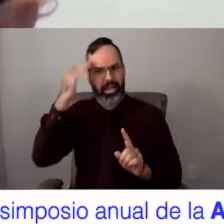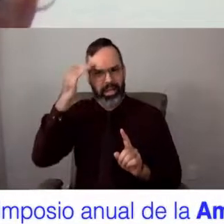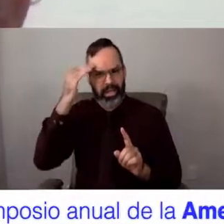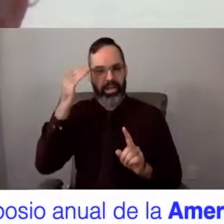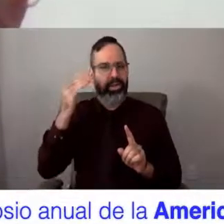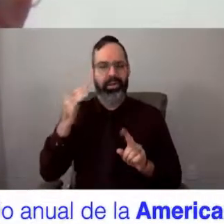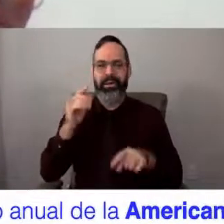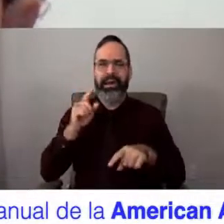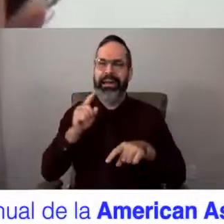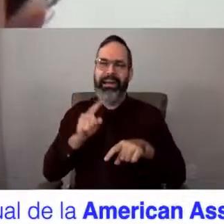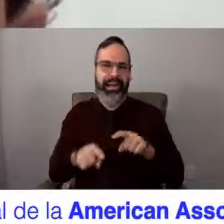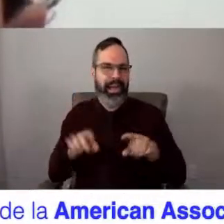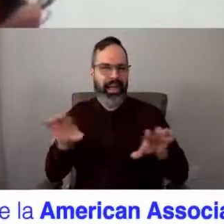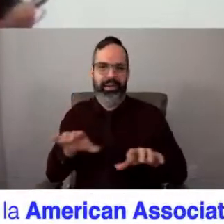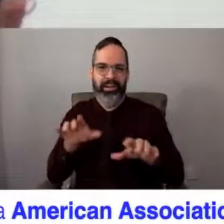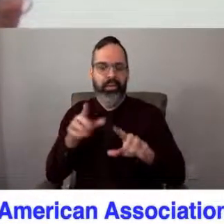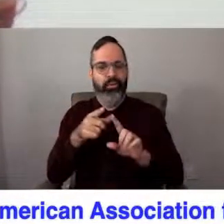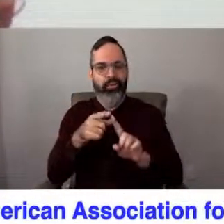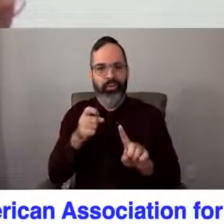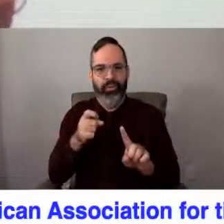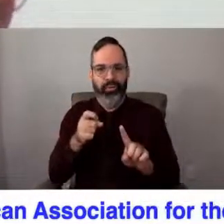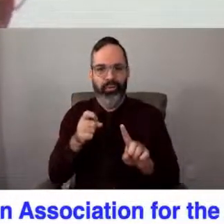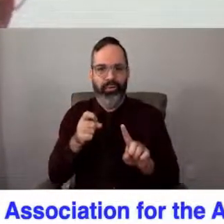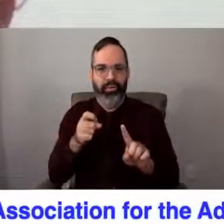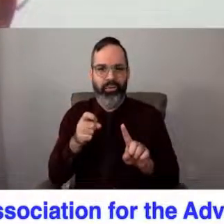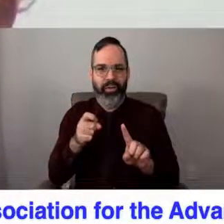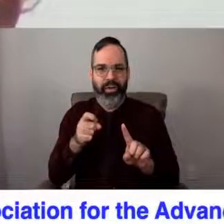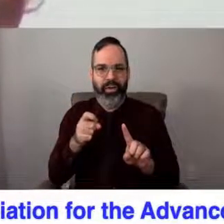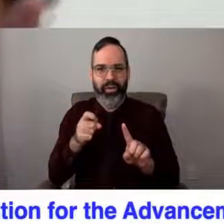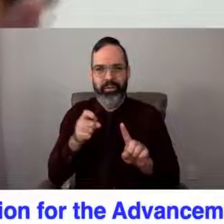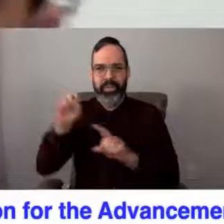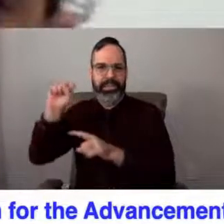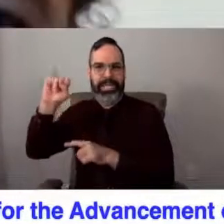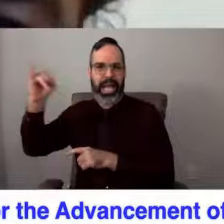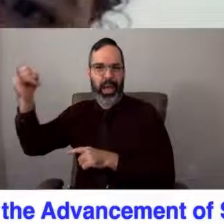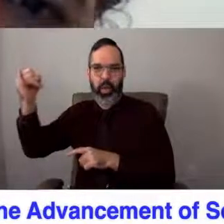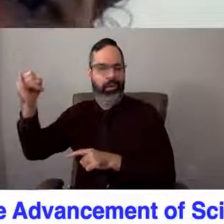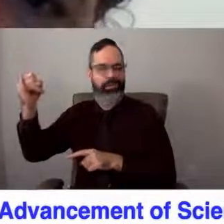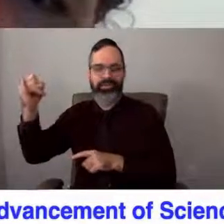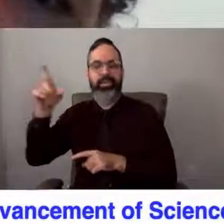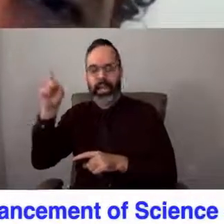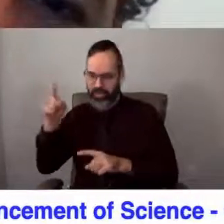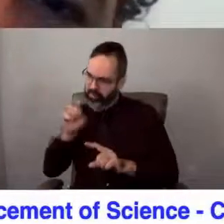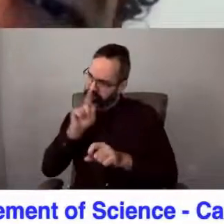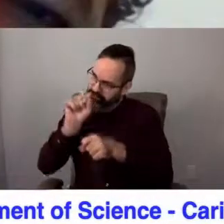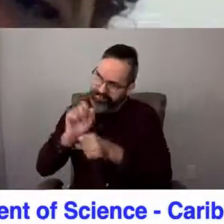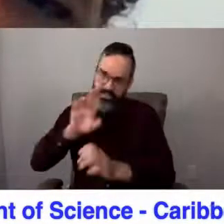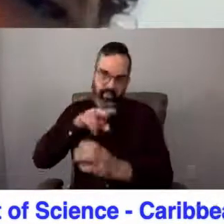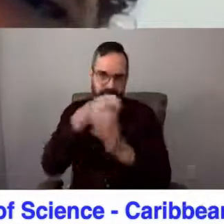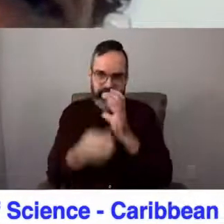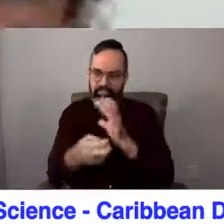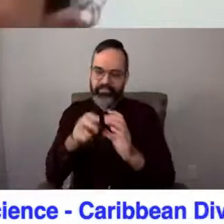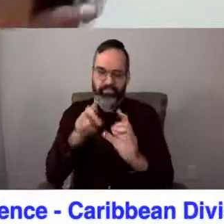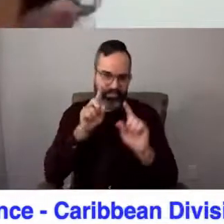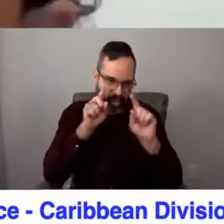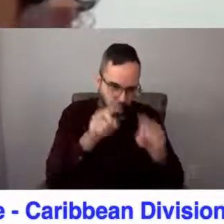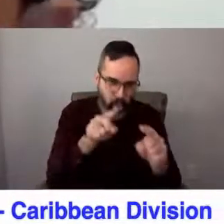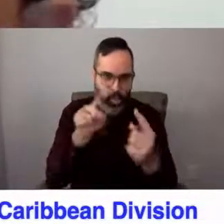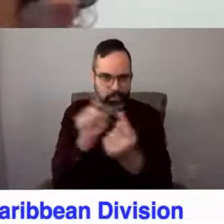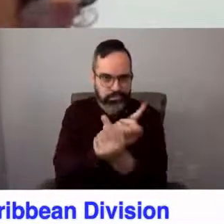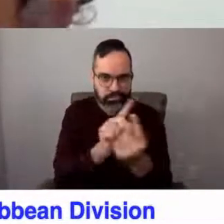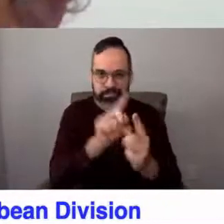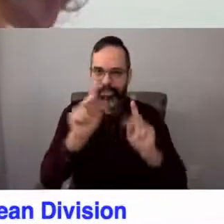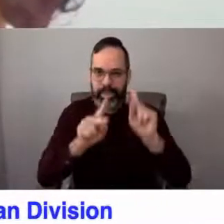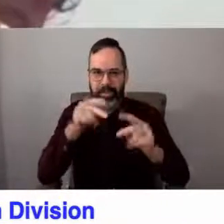done from an air-conditioned office in San Juan. It has to be done with boots on the ground, with people in the municipalities and in the